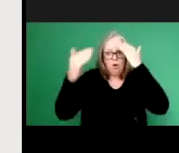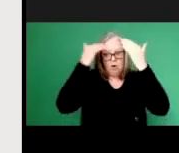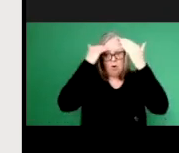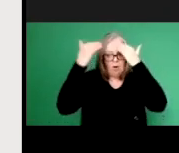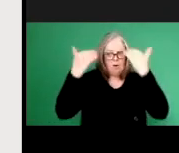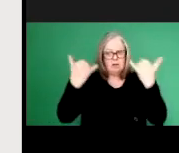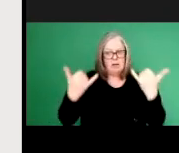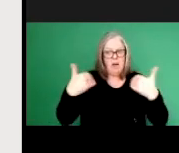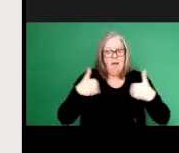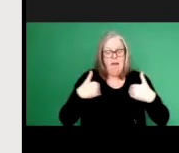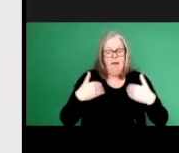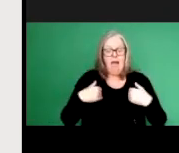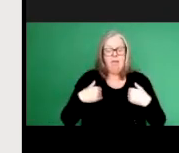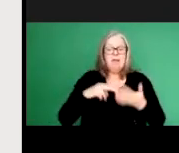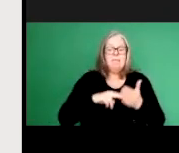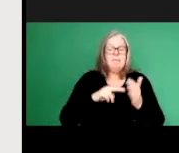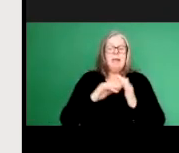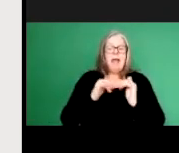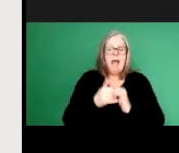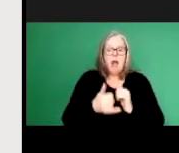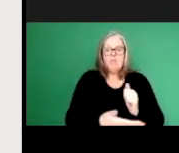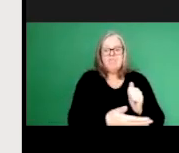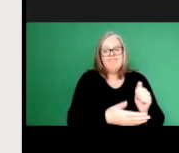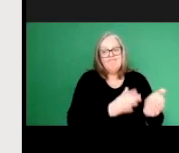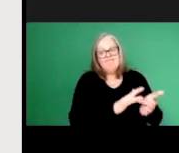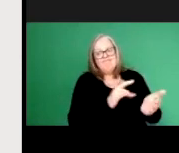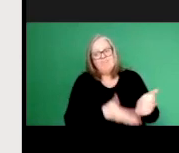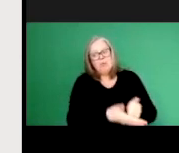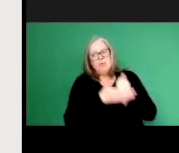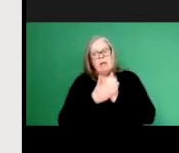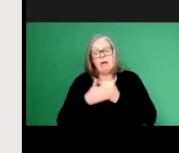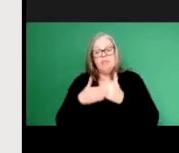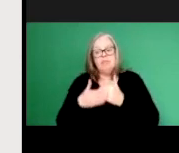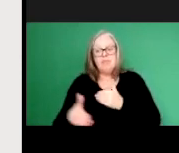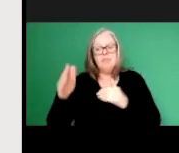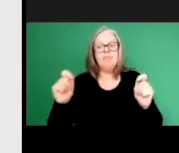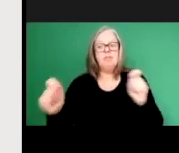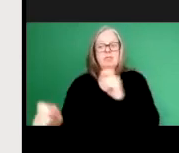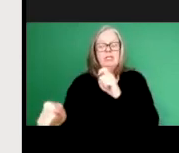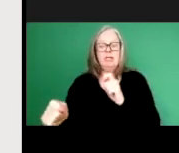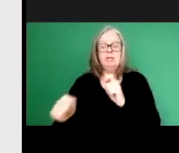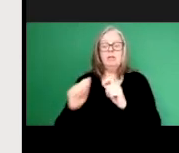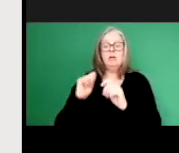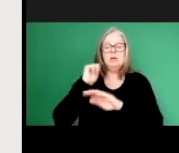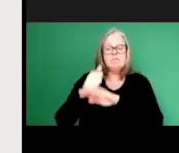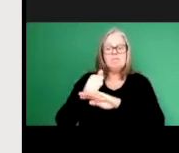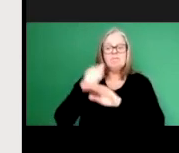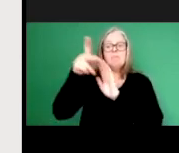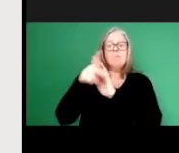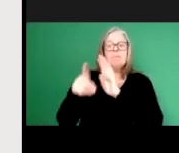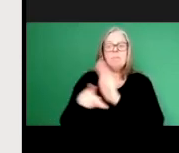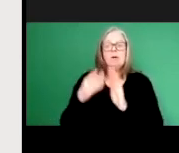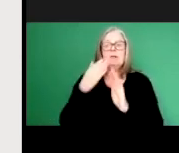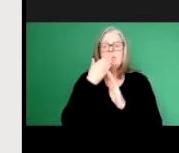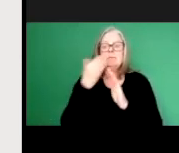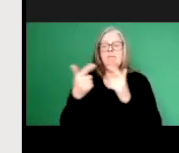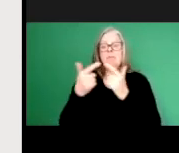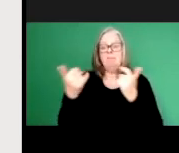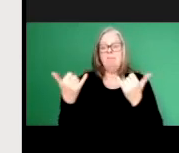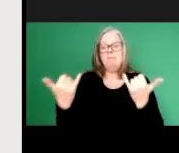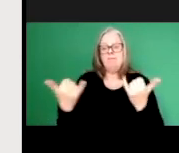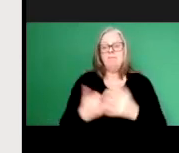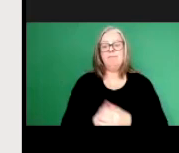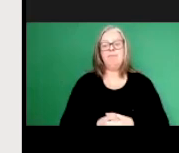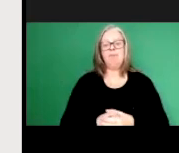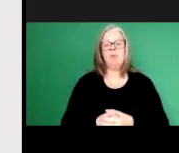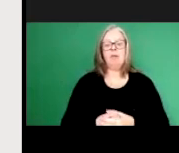policy and social movements, um, shape, uh, are shaped now. Um, my students know much